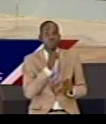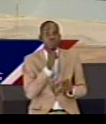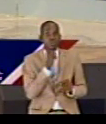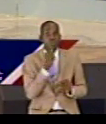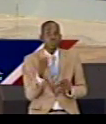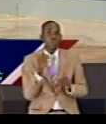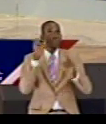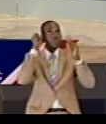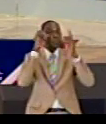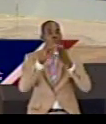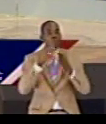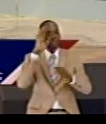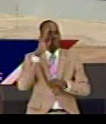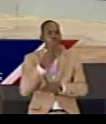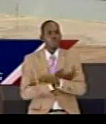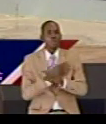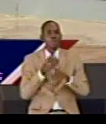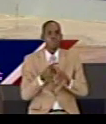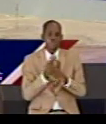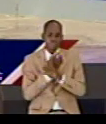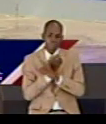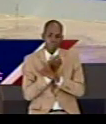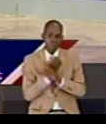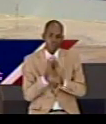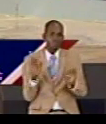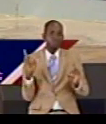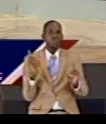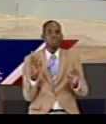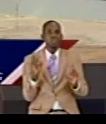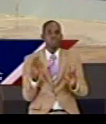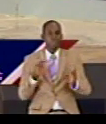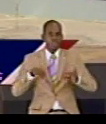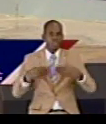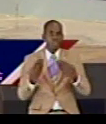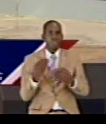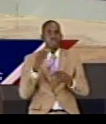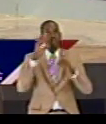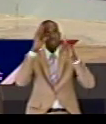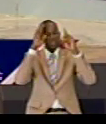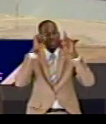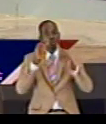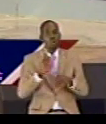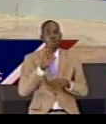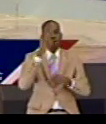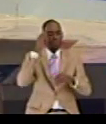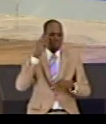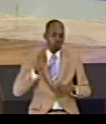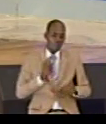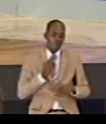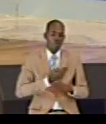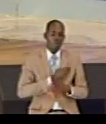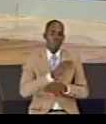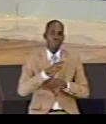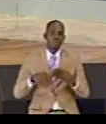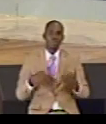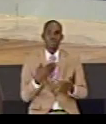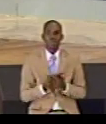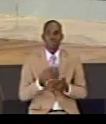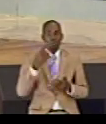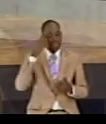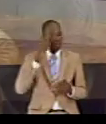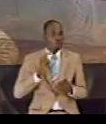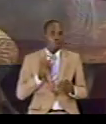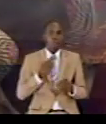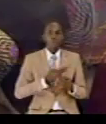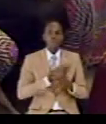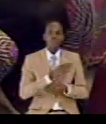up for us all. For us all. How many people? For us all. For how many people?